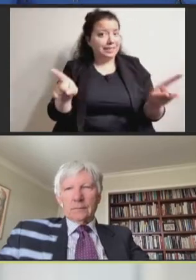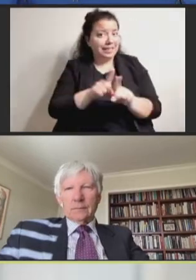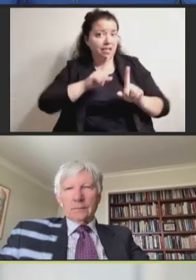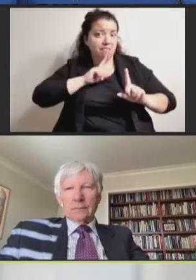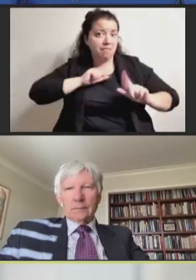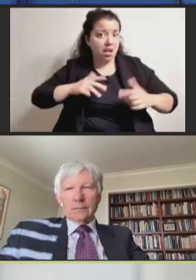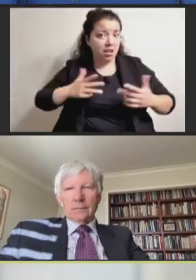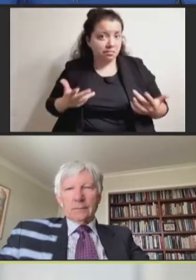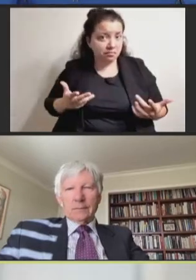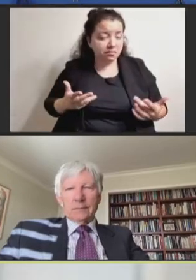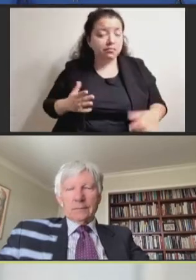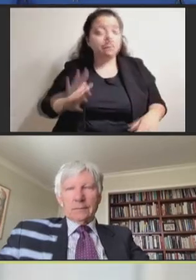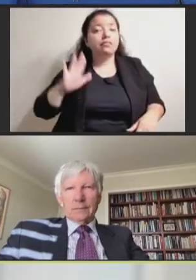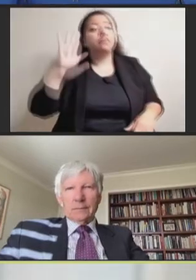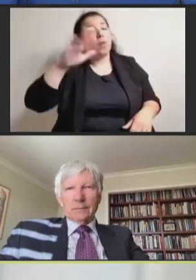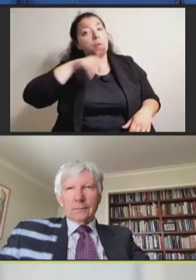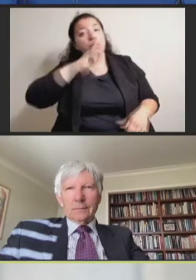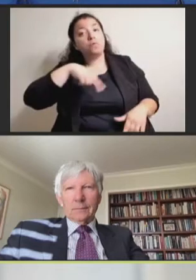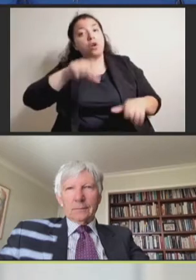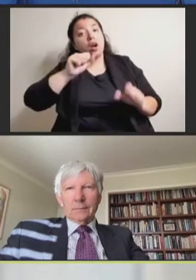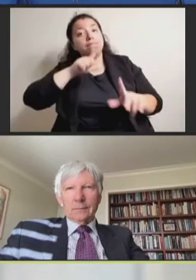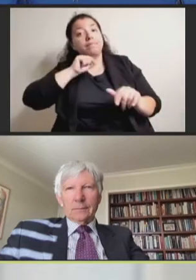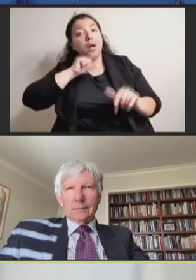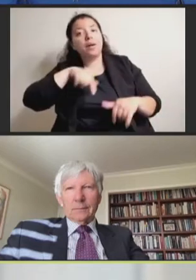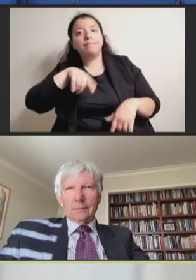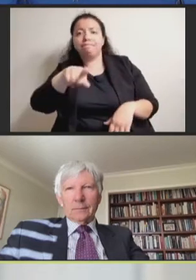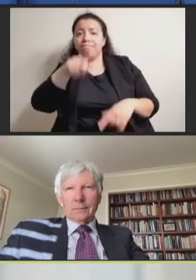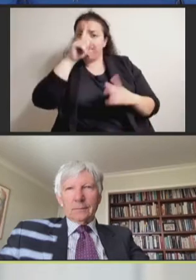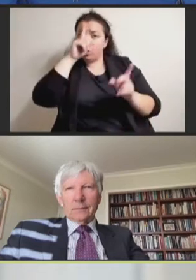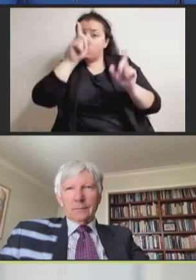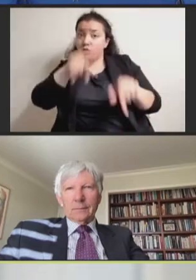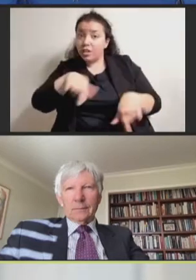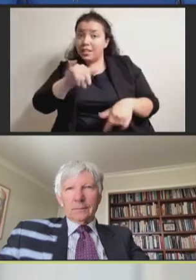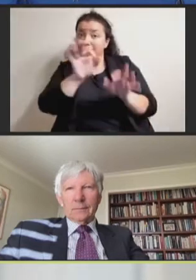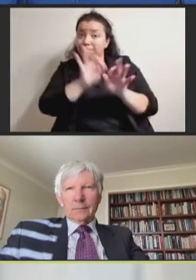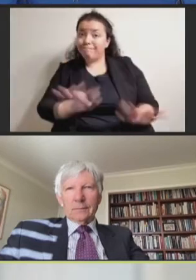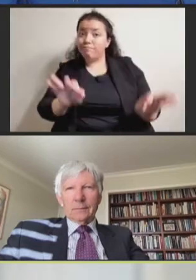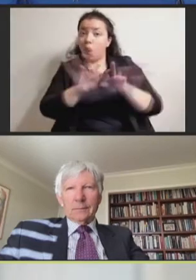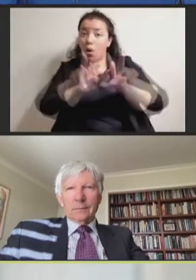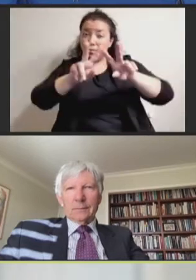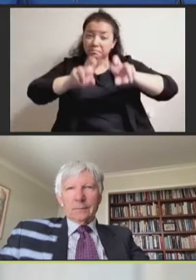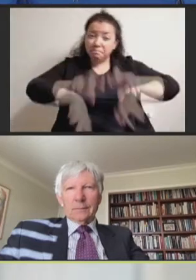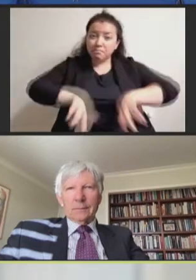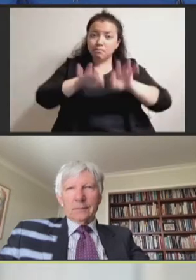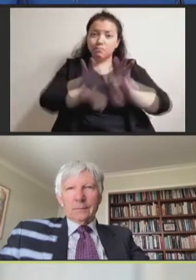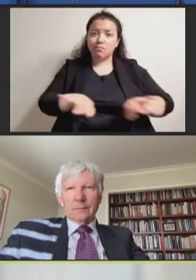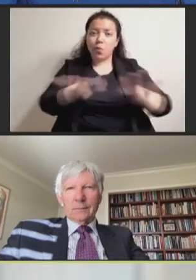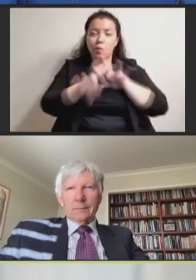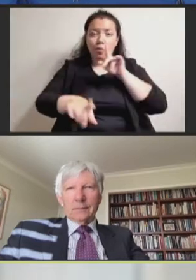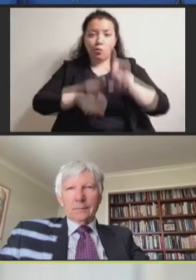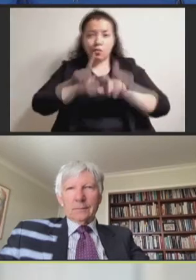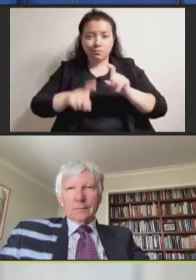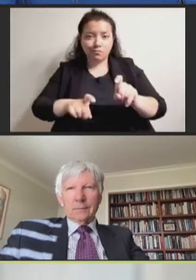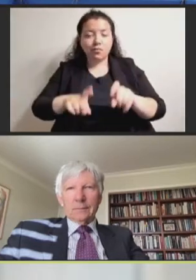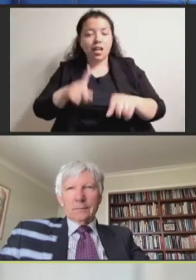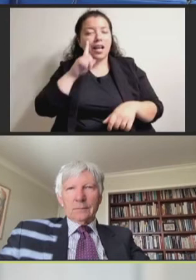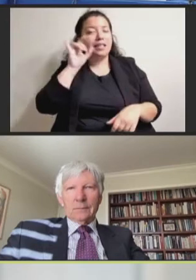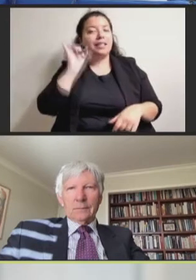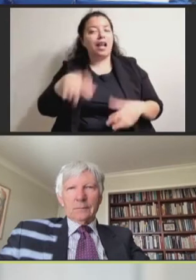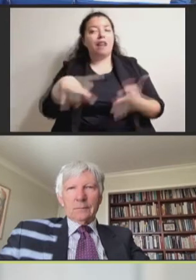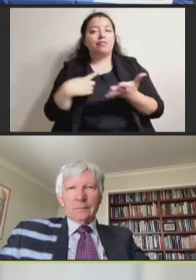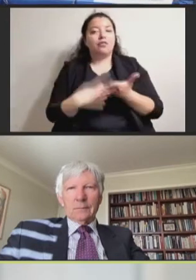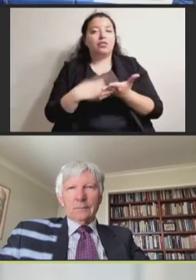certainly comment on that. I agree; it's a very important question and something that I think has come up in the past.